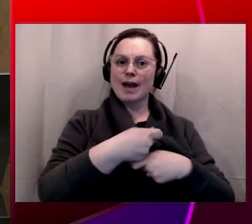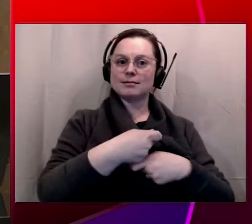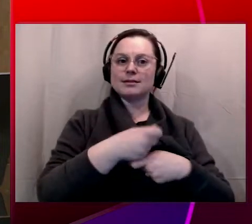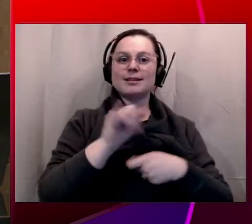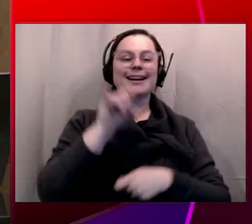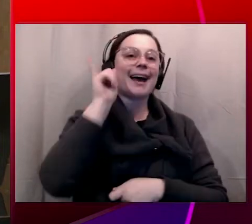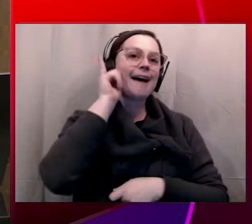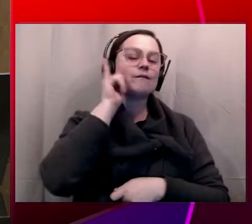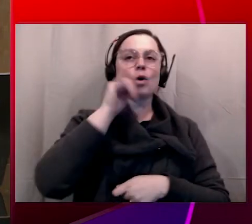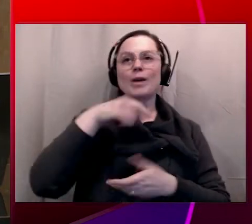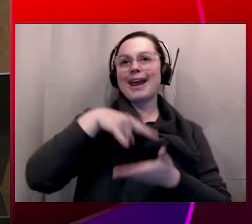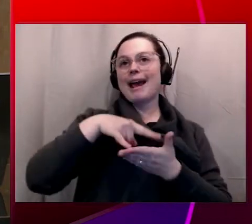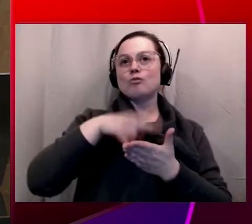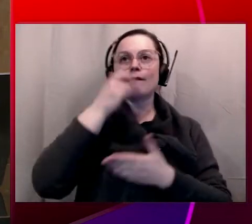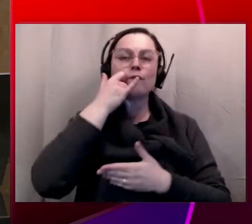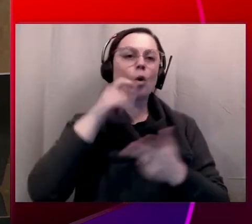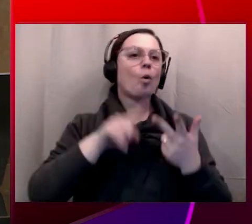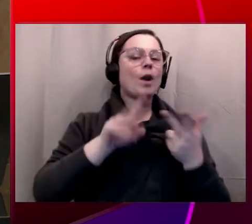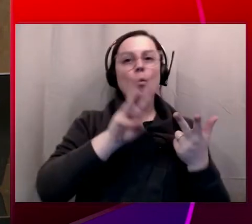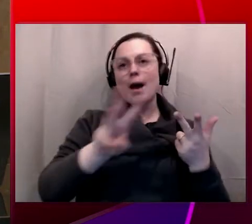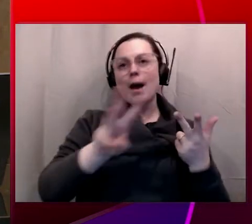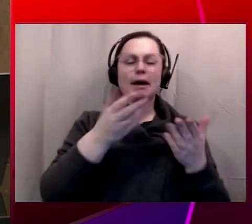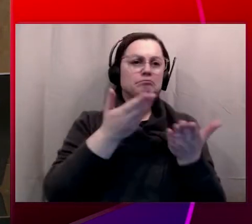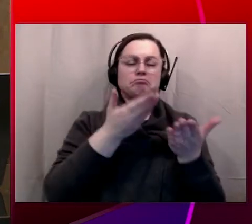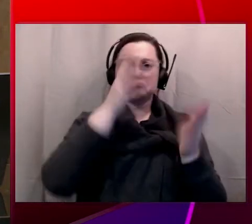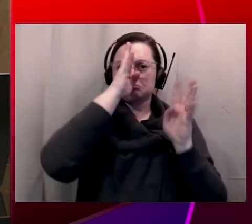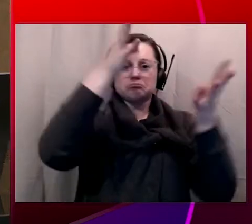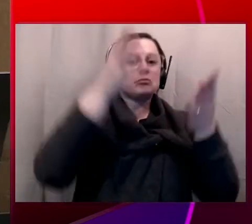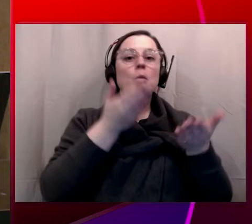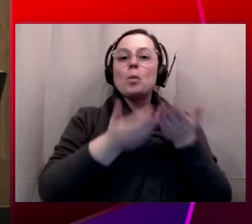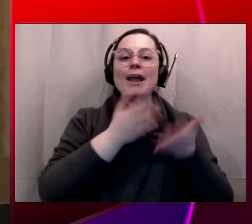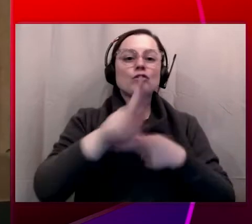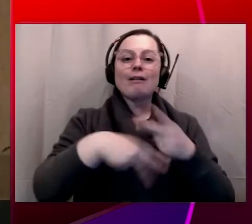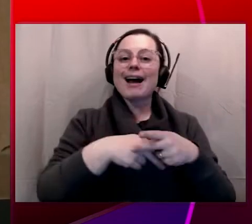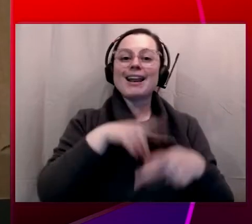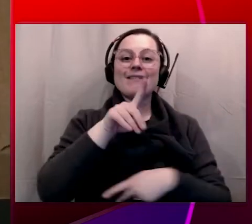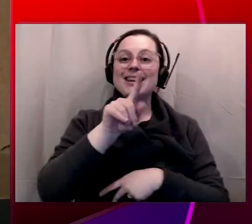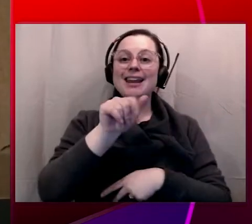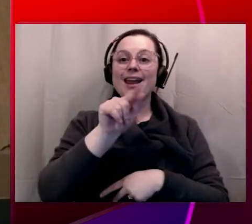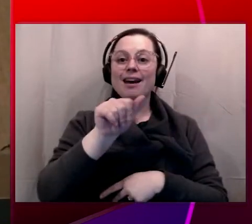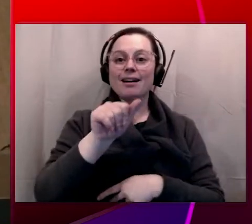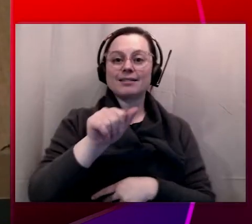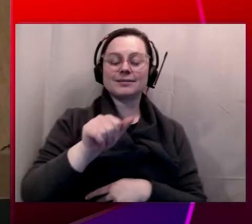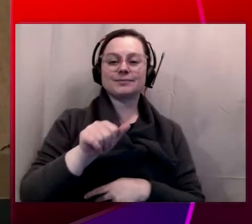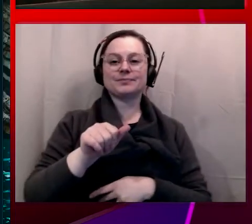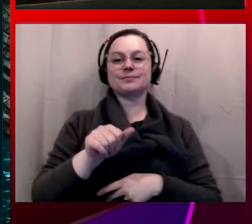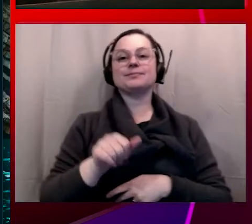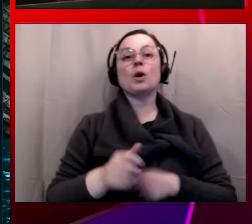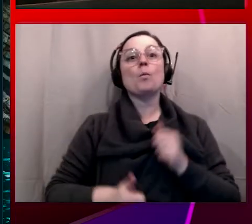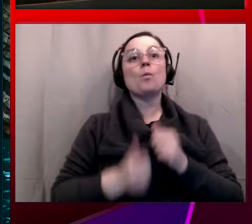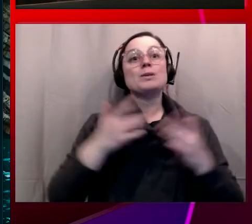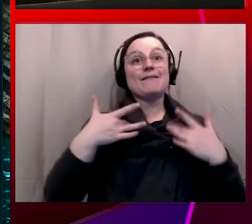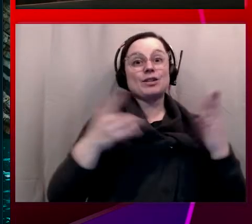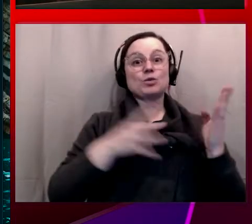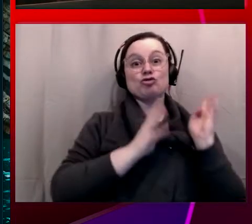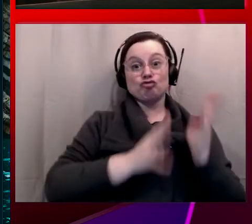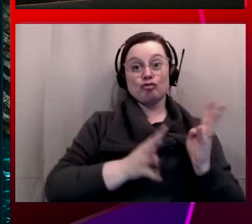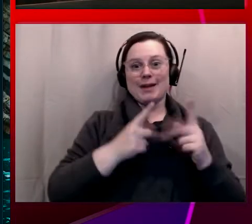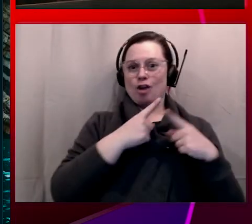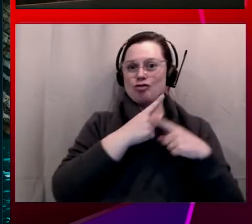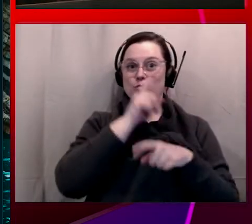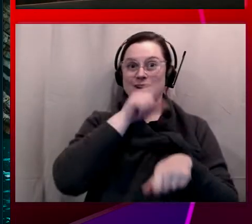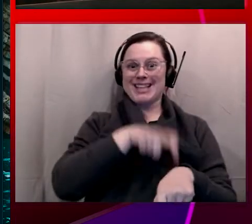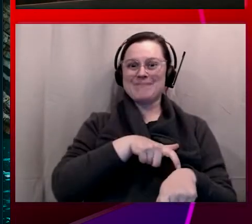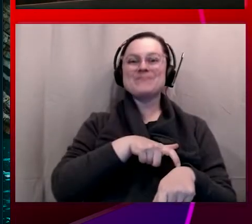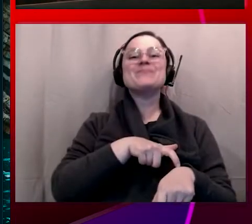iPhone, an Android phone, a website, anything and any type of data. Here we're streaming mouse events and encrypting them in real time, so you can see